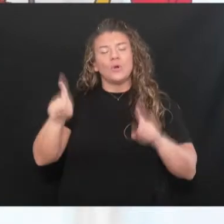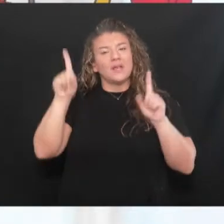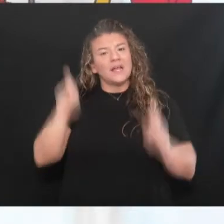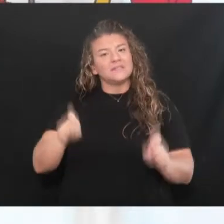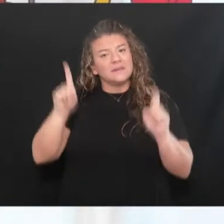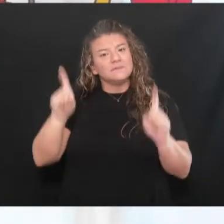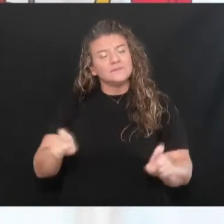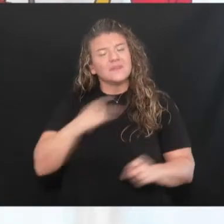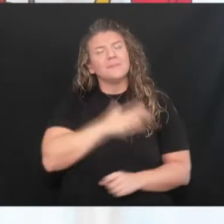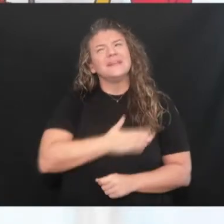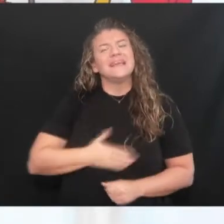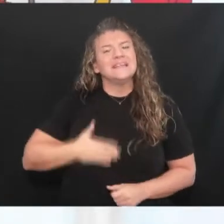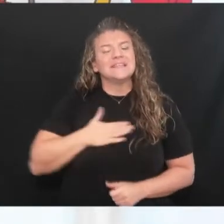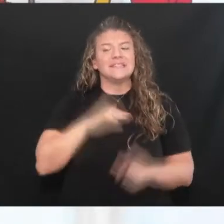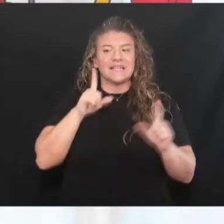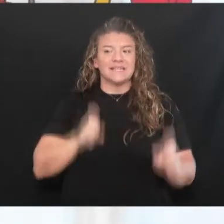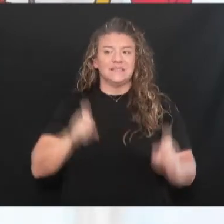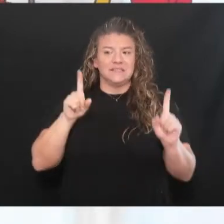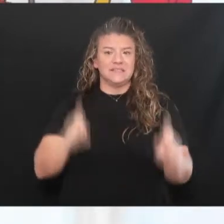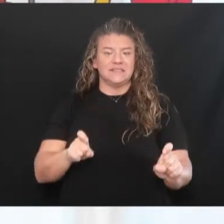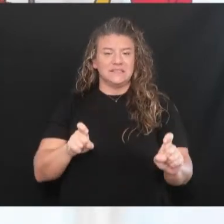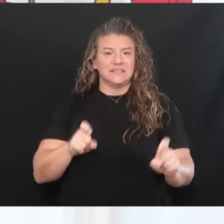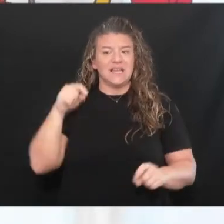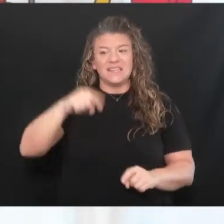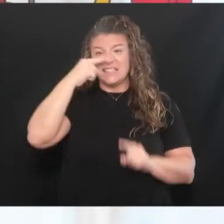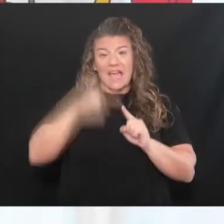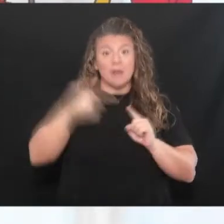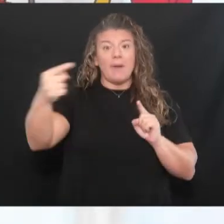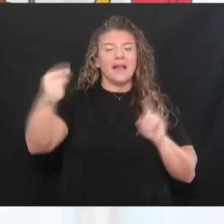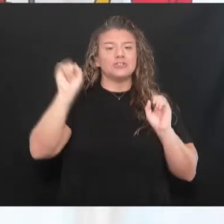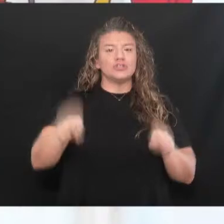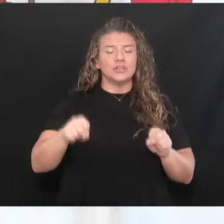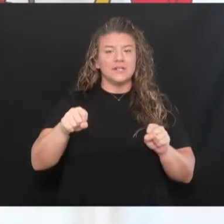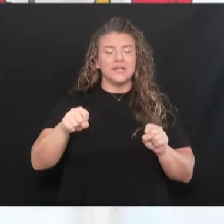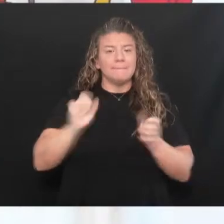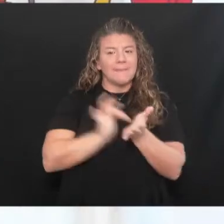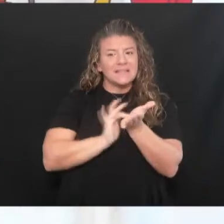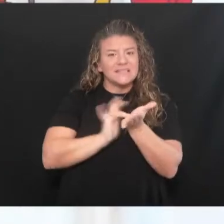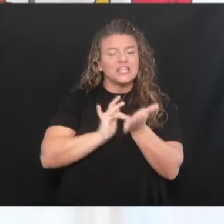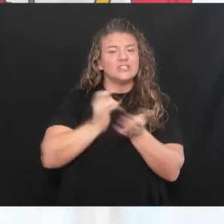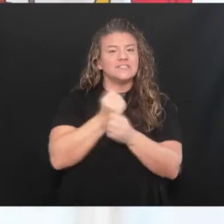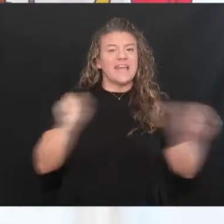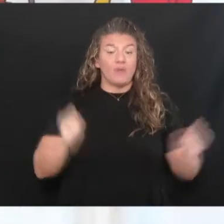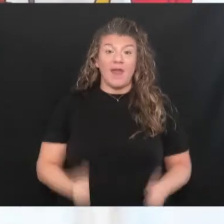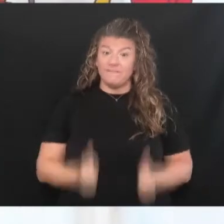Please just get tested. These antibodies may very well save your life in every way.